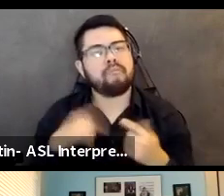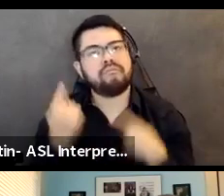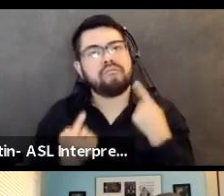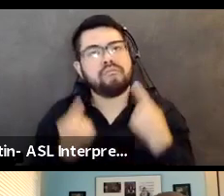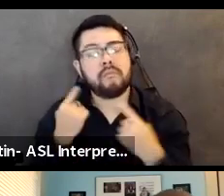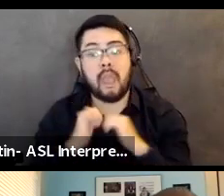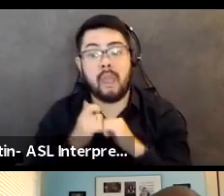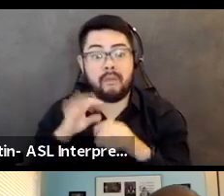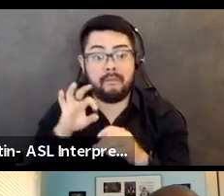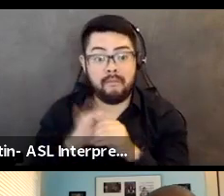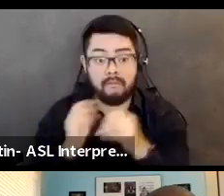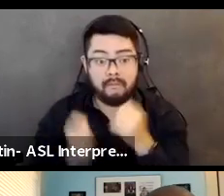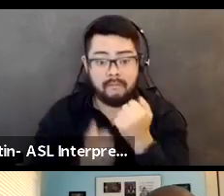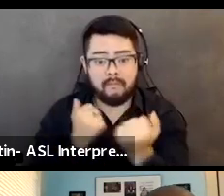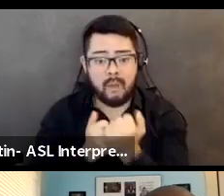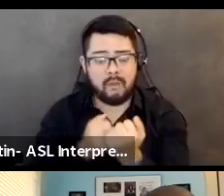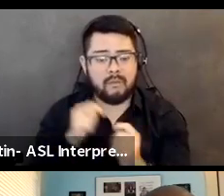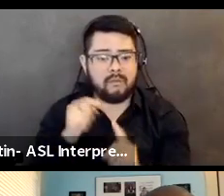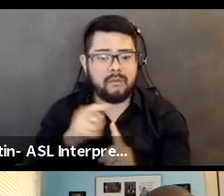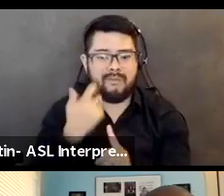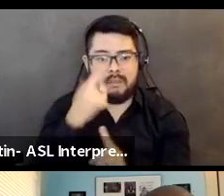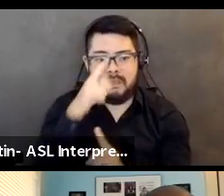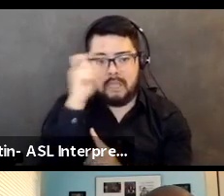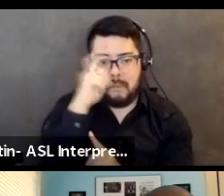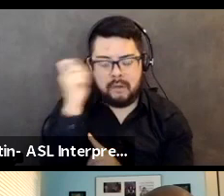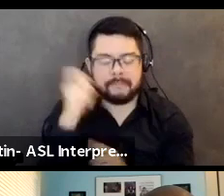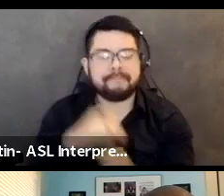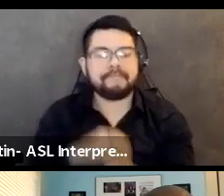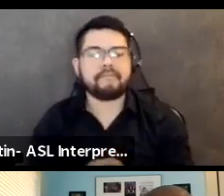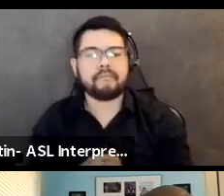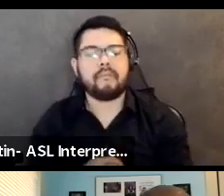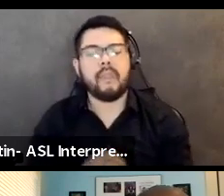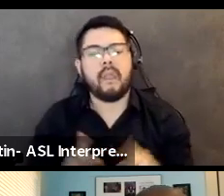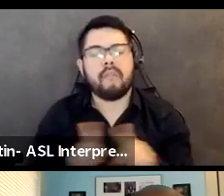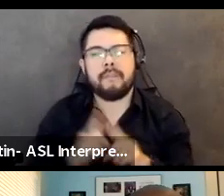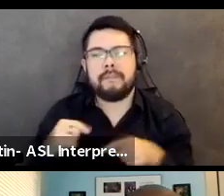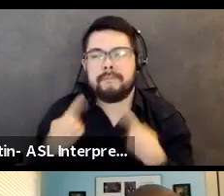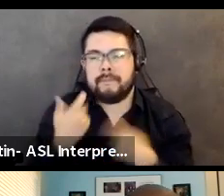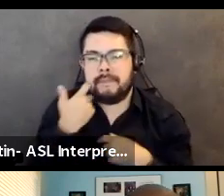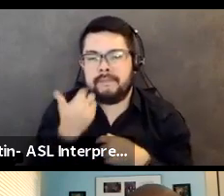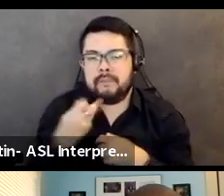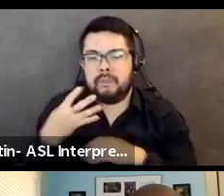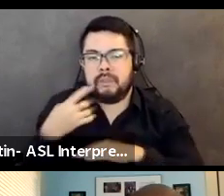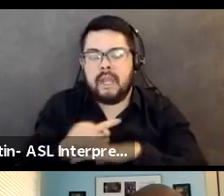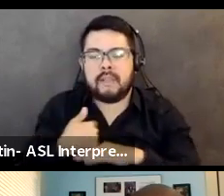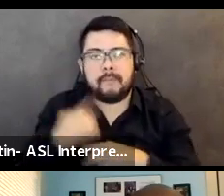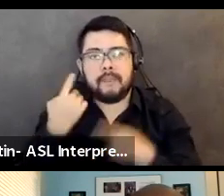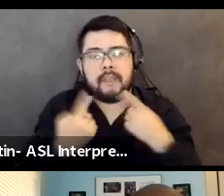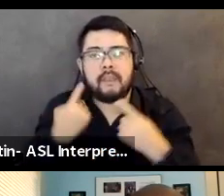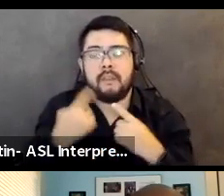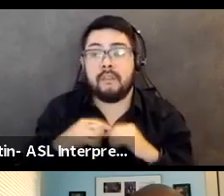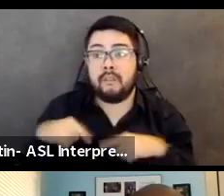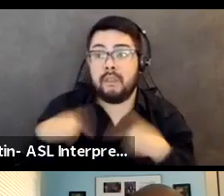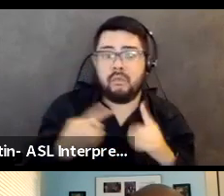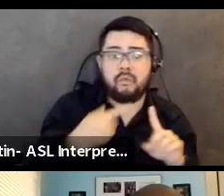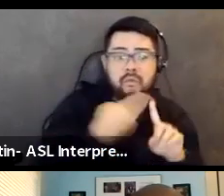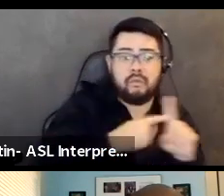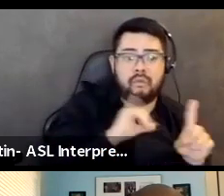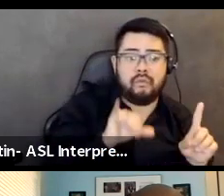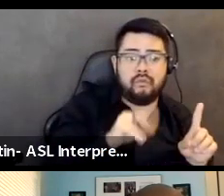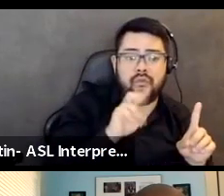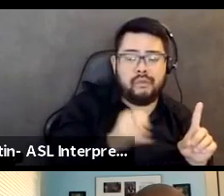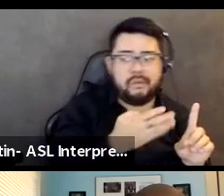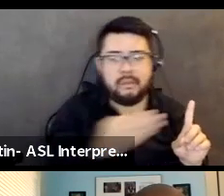voting on this issue this summer and one of the things i've been thinking a lot about in the last couple of days is what's changed since june so the